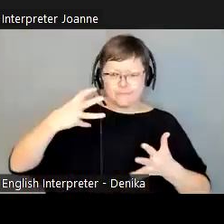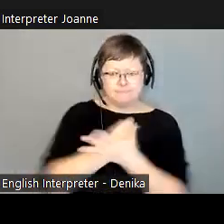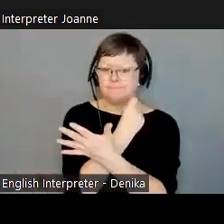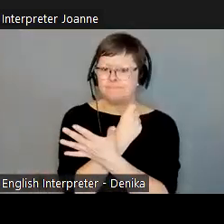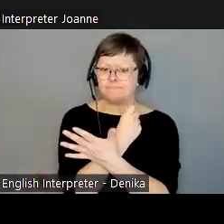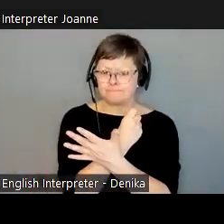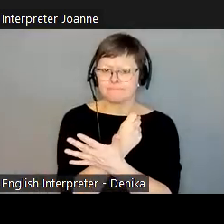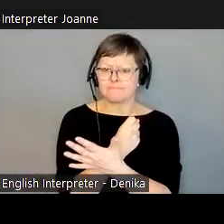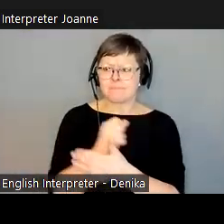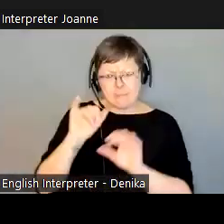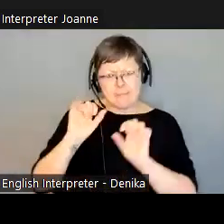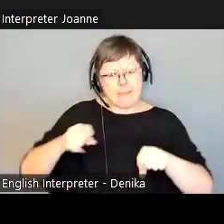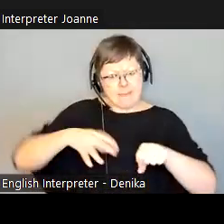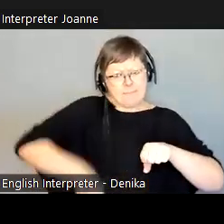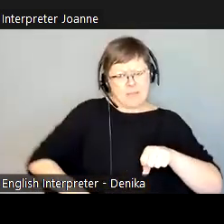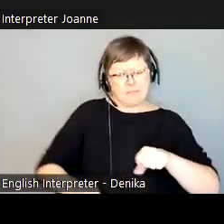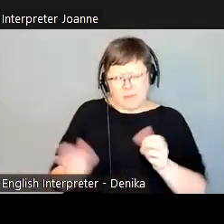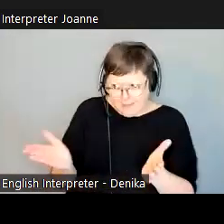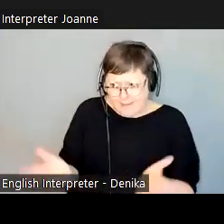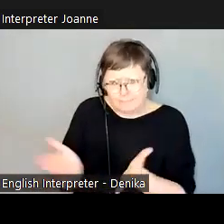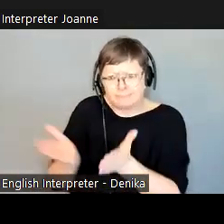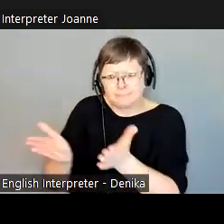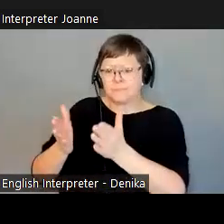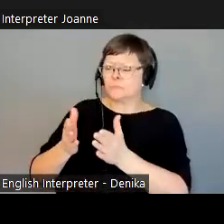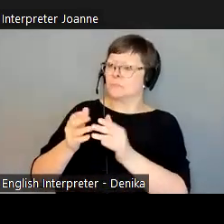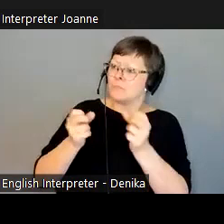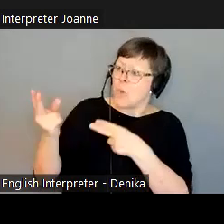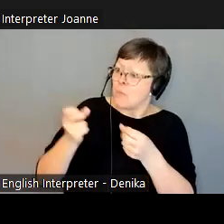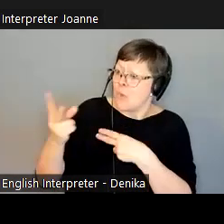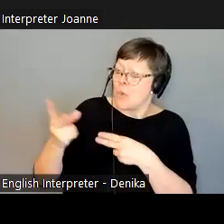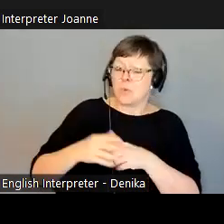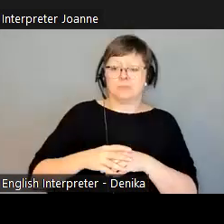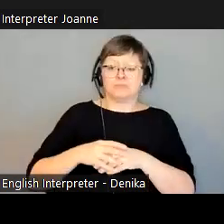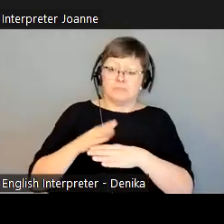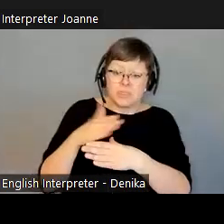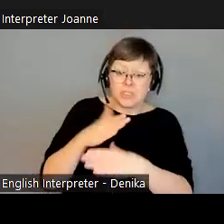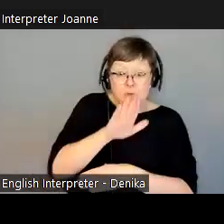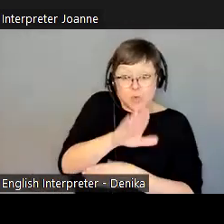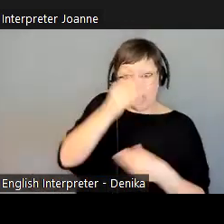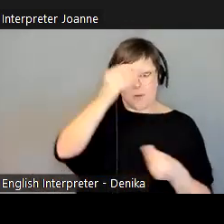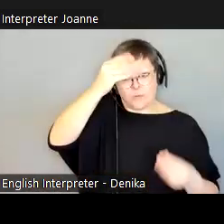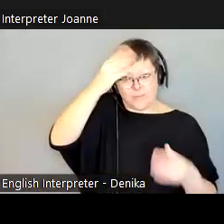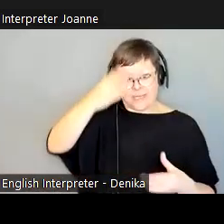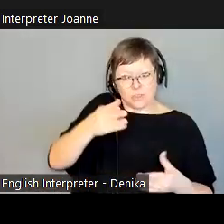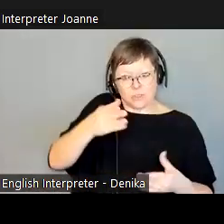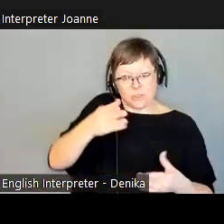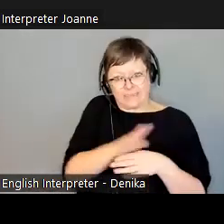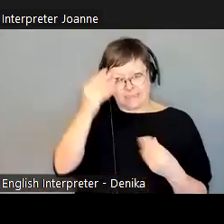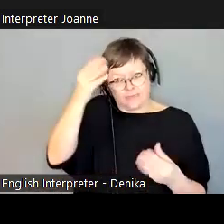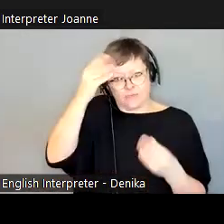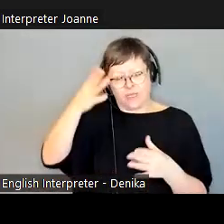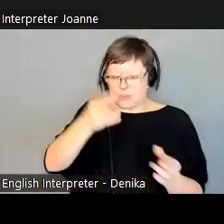advantage and get them to post and share all of your content. And really what we want to do